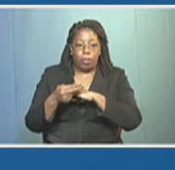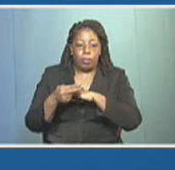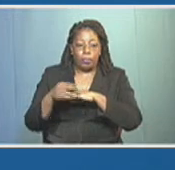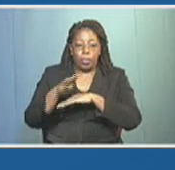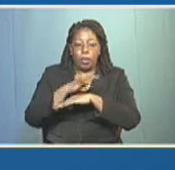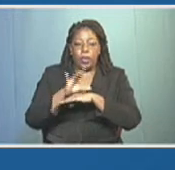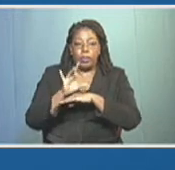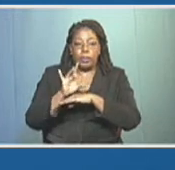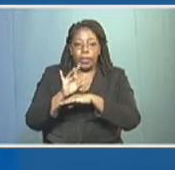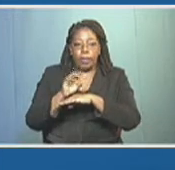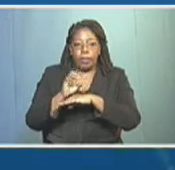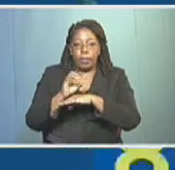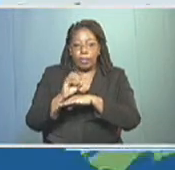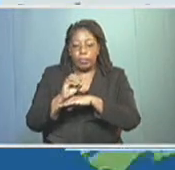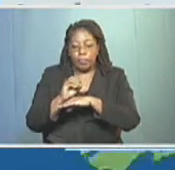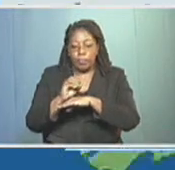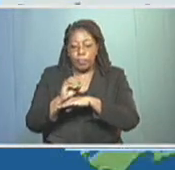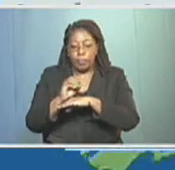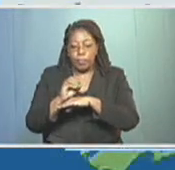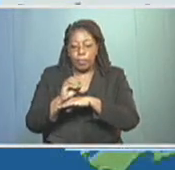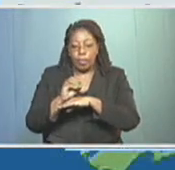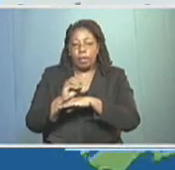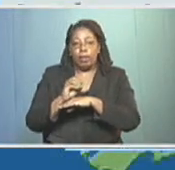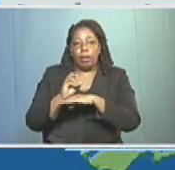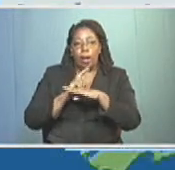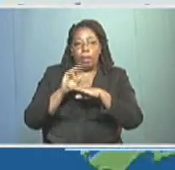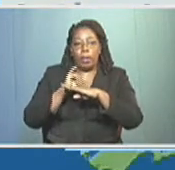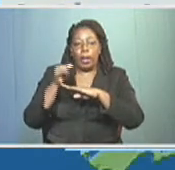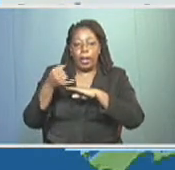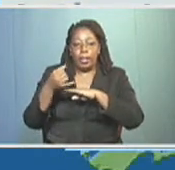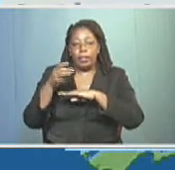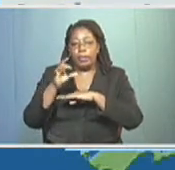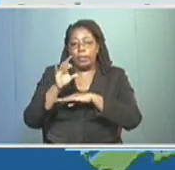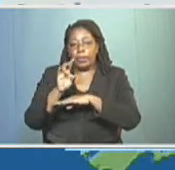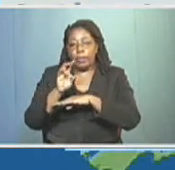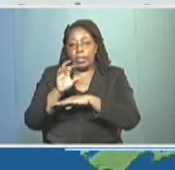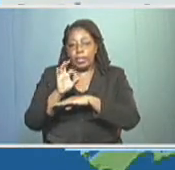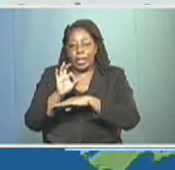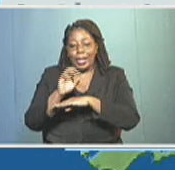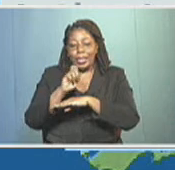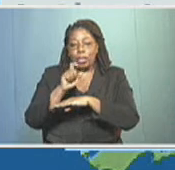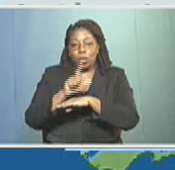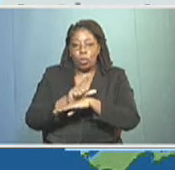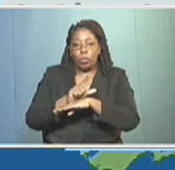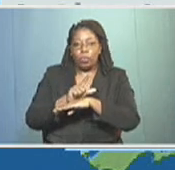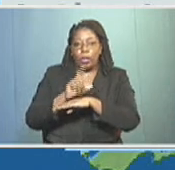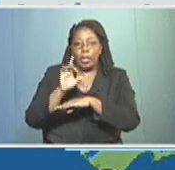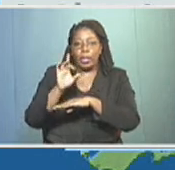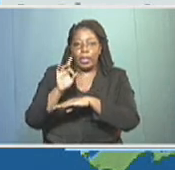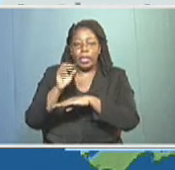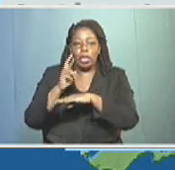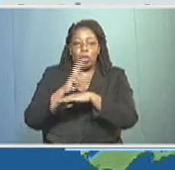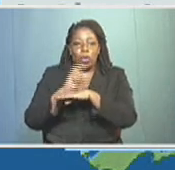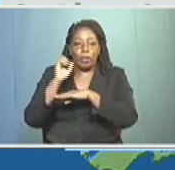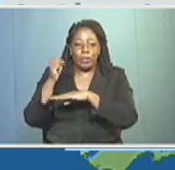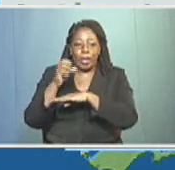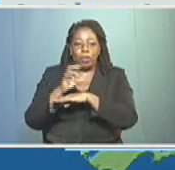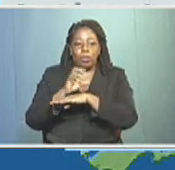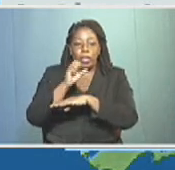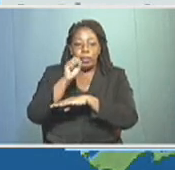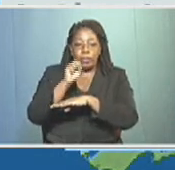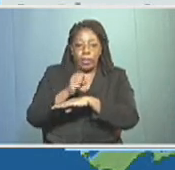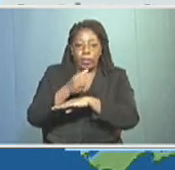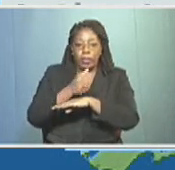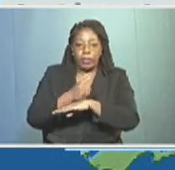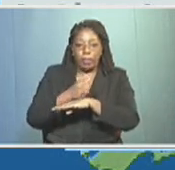79, 80 degrees in Allenstown, Bimini, Harbor Island 79, Rockstown, Eleuthera, and Allenstown, Cat Island both reporting 80